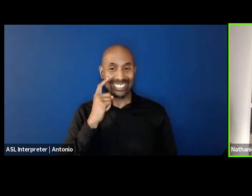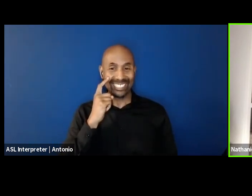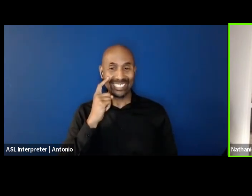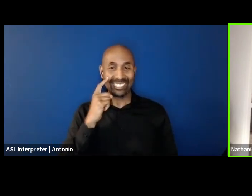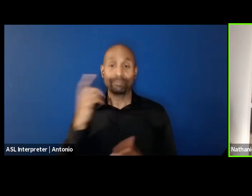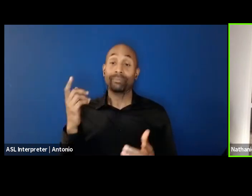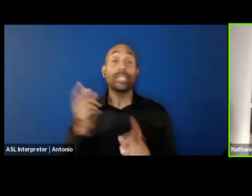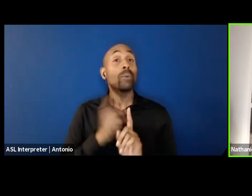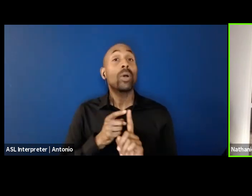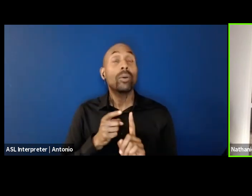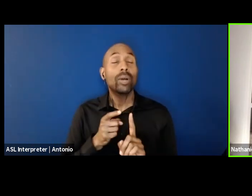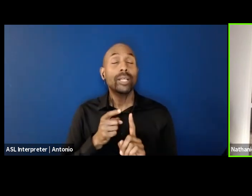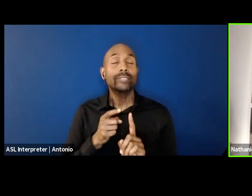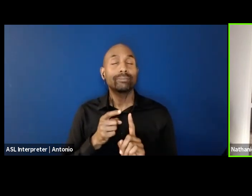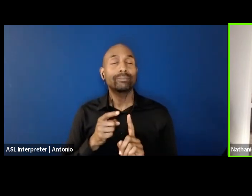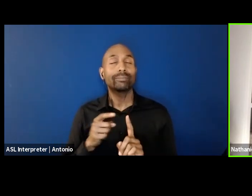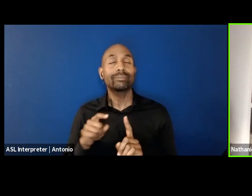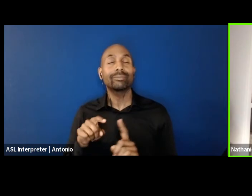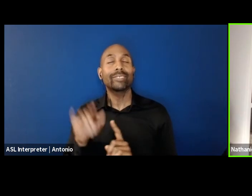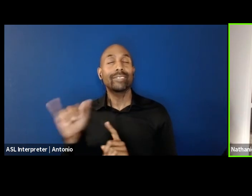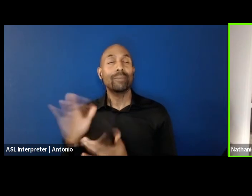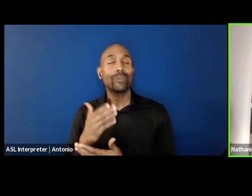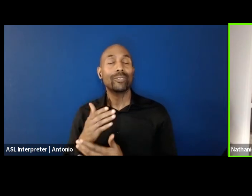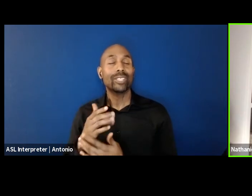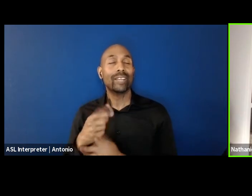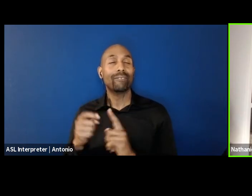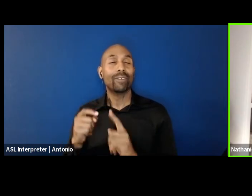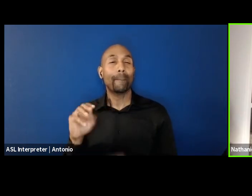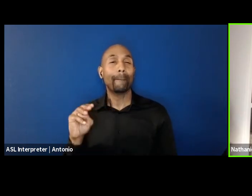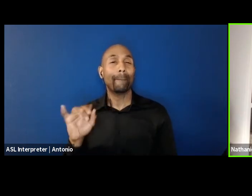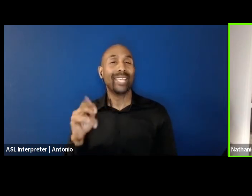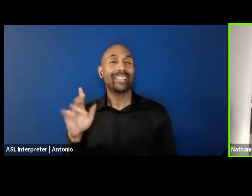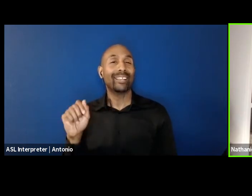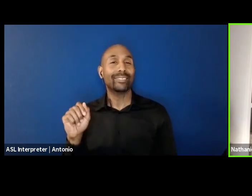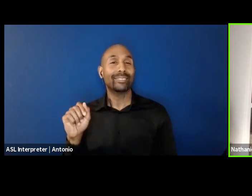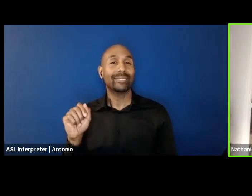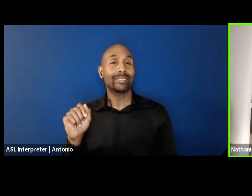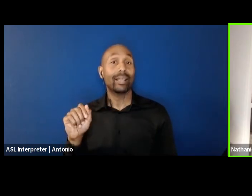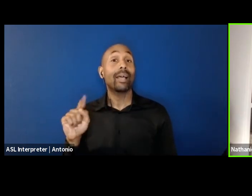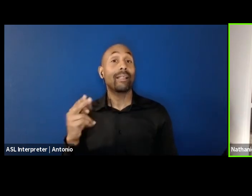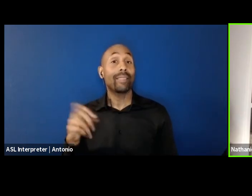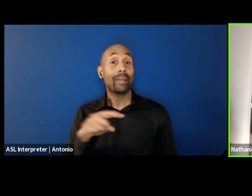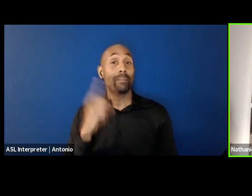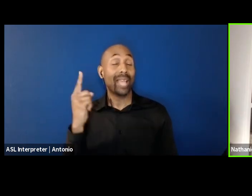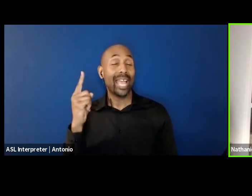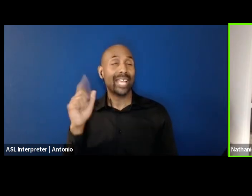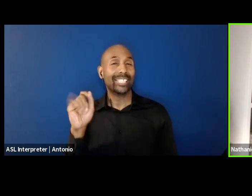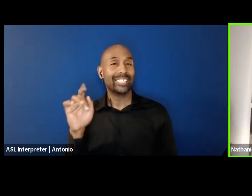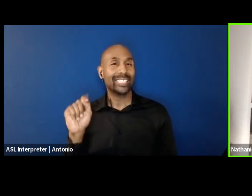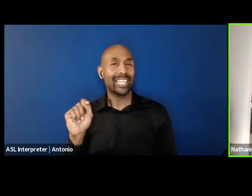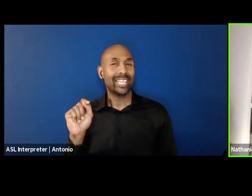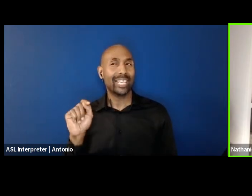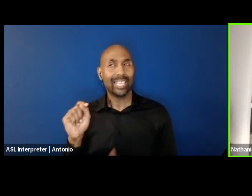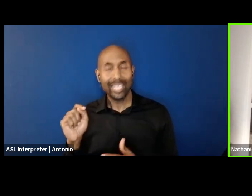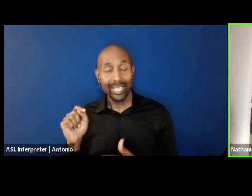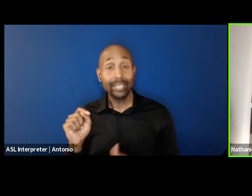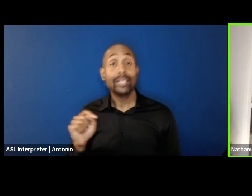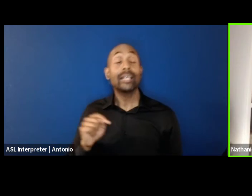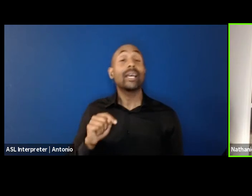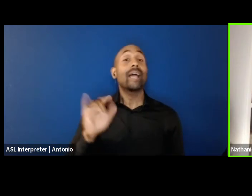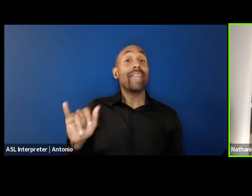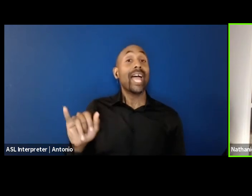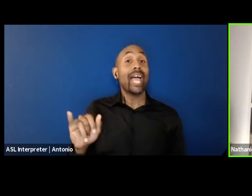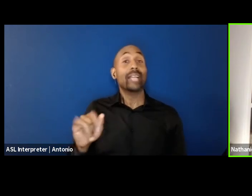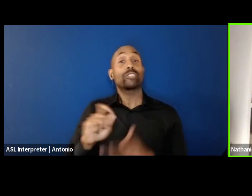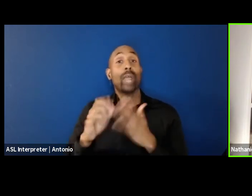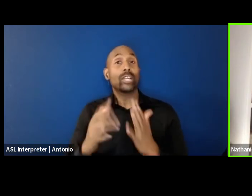origin, Black Saint was. Mingus himself had warned, you don't play the beat where it is, you draw a picture